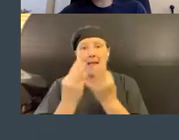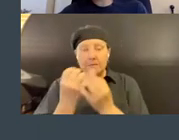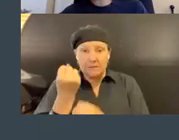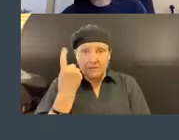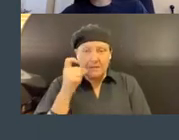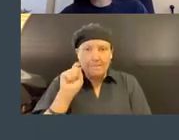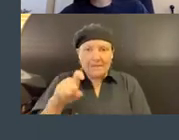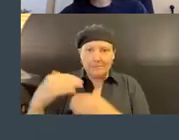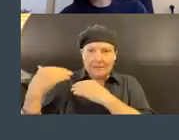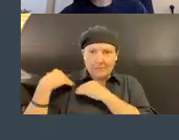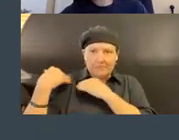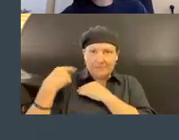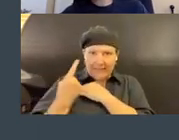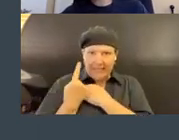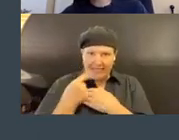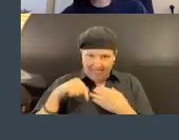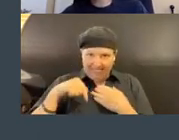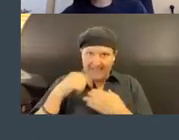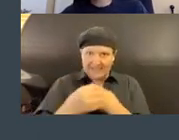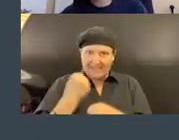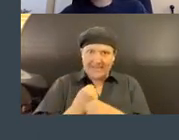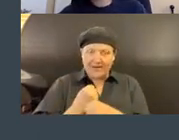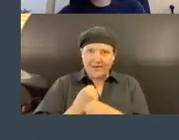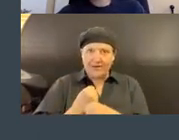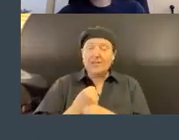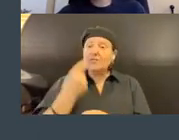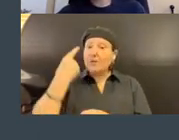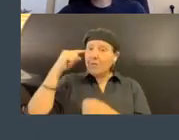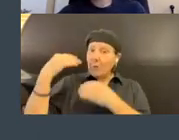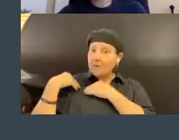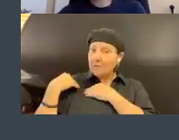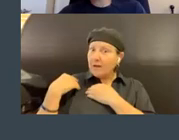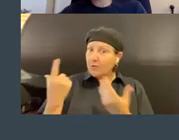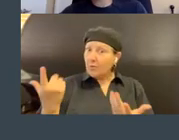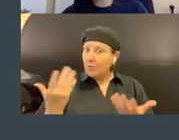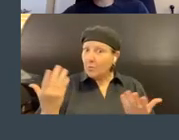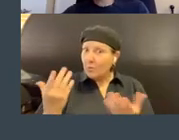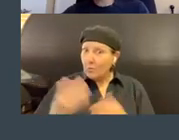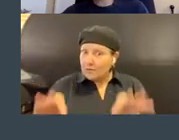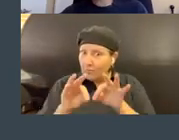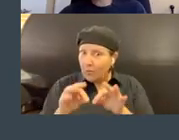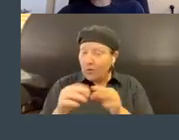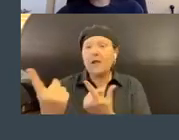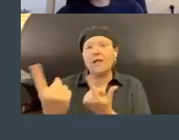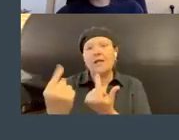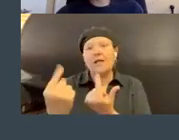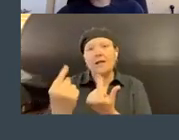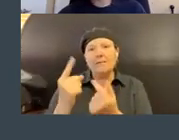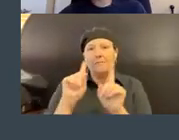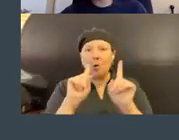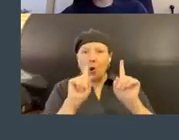year. And then speaking of accountability, we go into attendance. And those pieces sort of go hand in hand as students